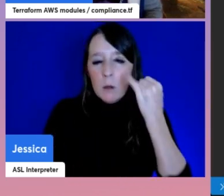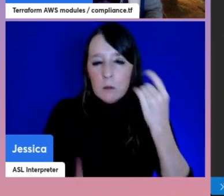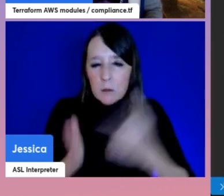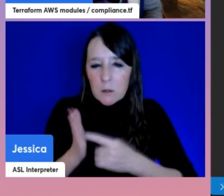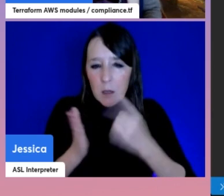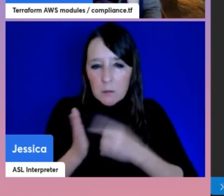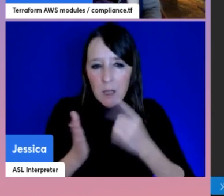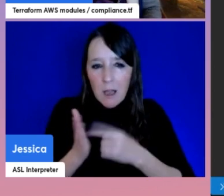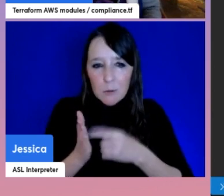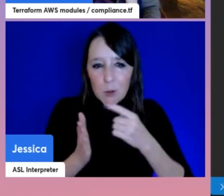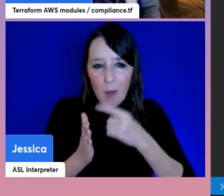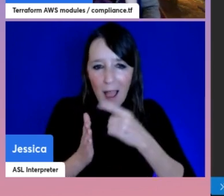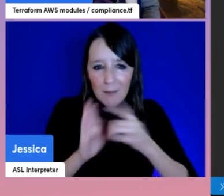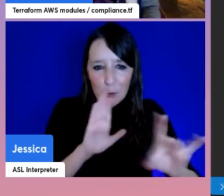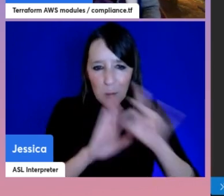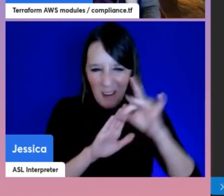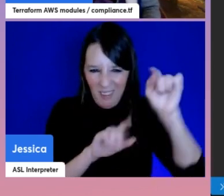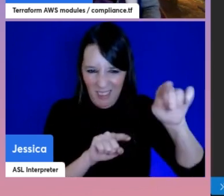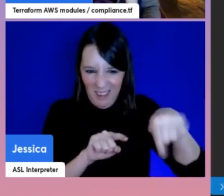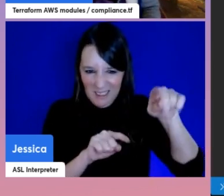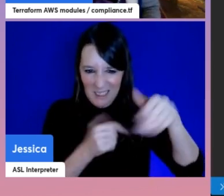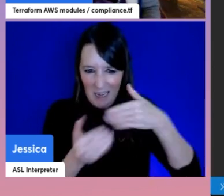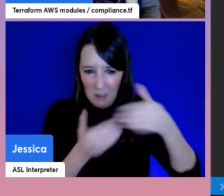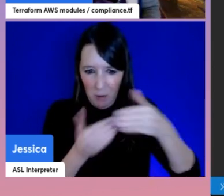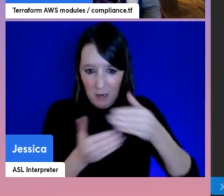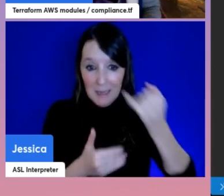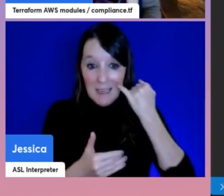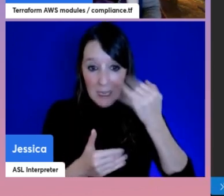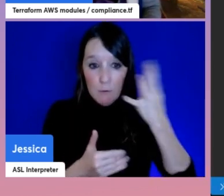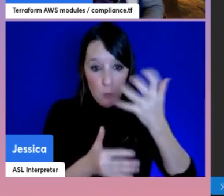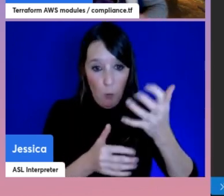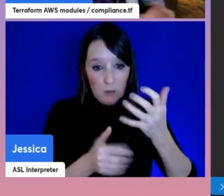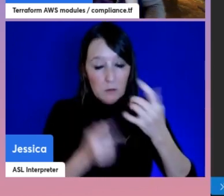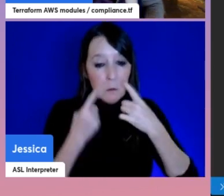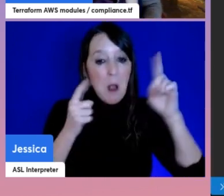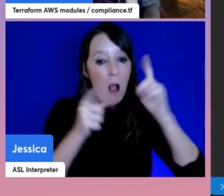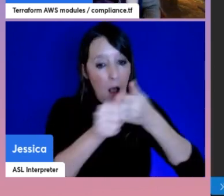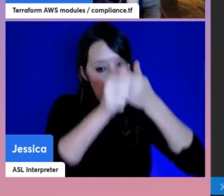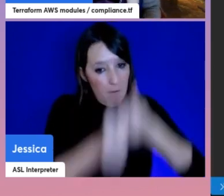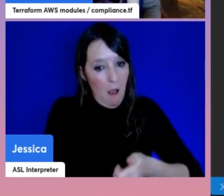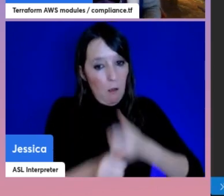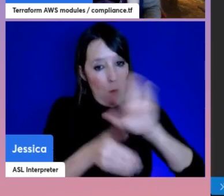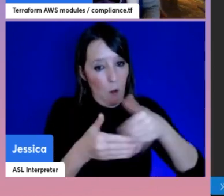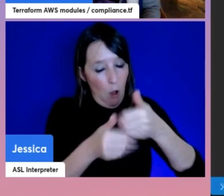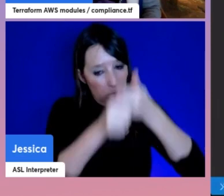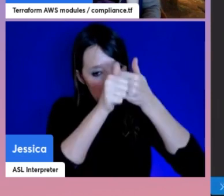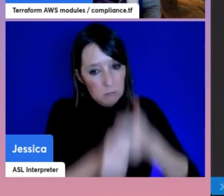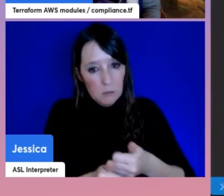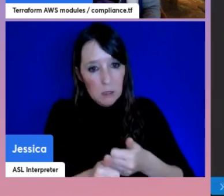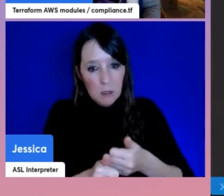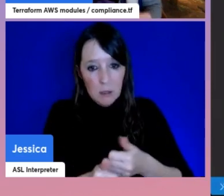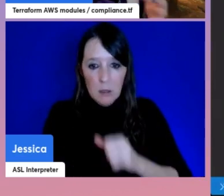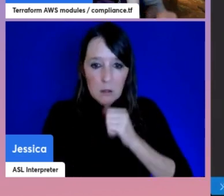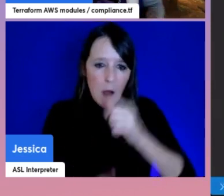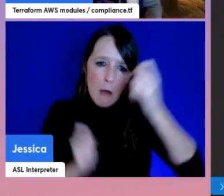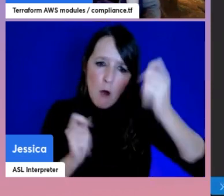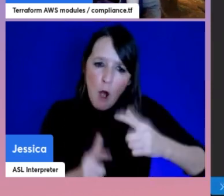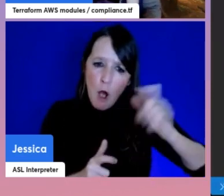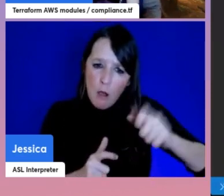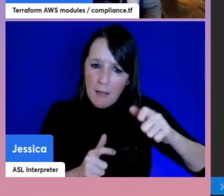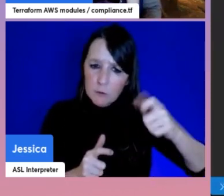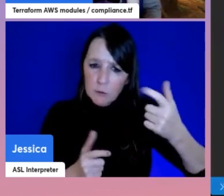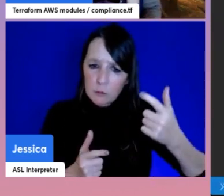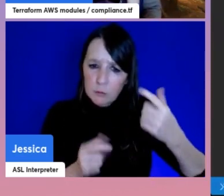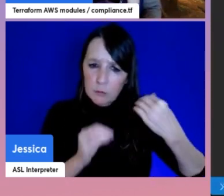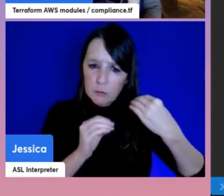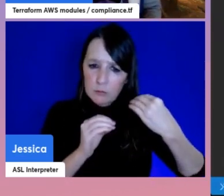this anyway if you want to take it through the compliance. Not all of this will have to be fixed, obviously, but many of